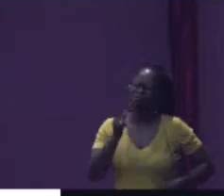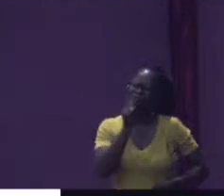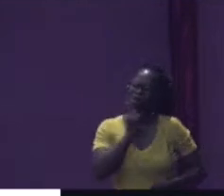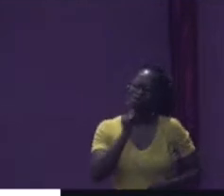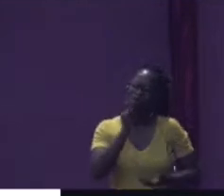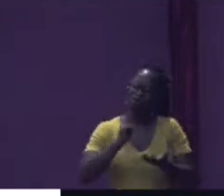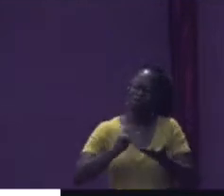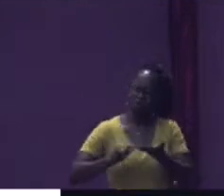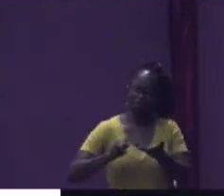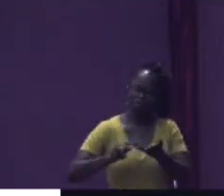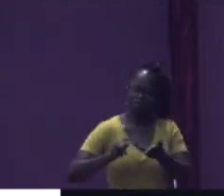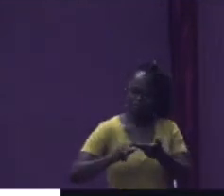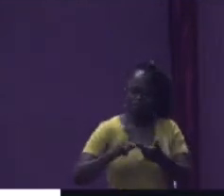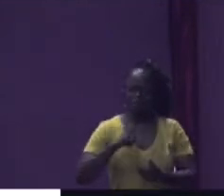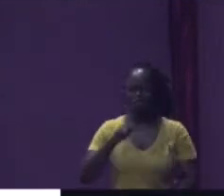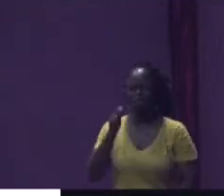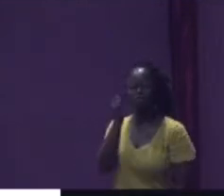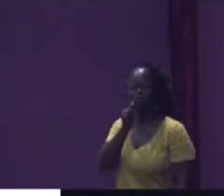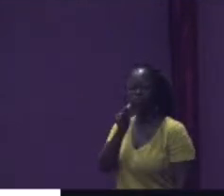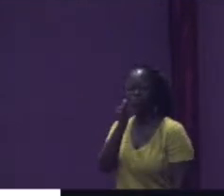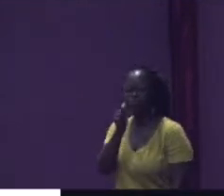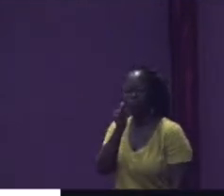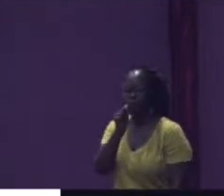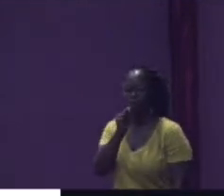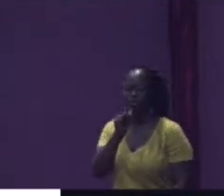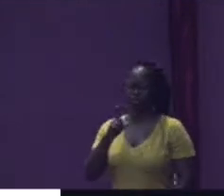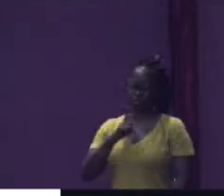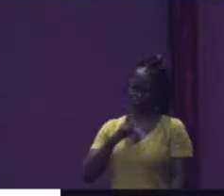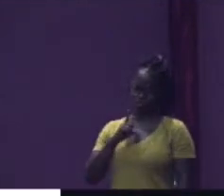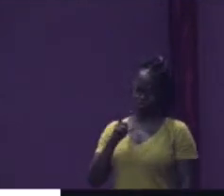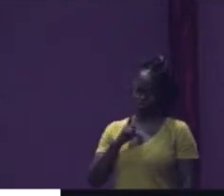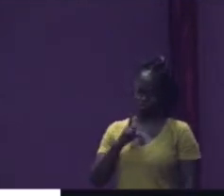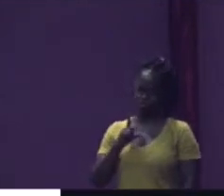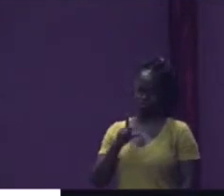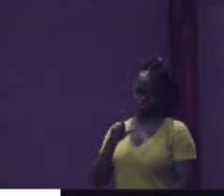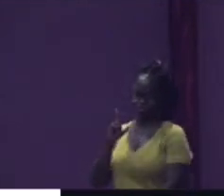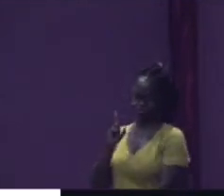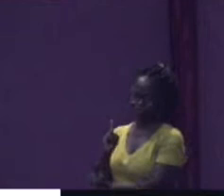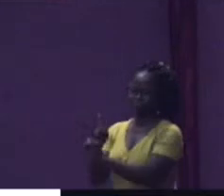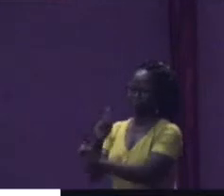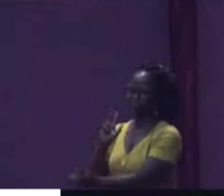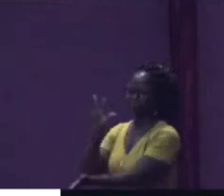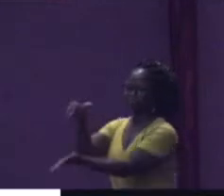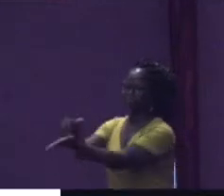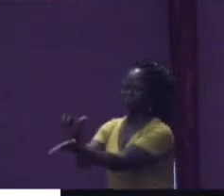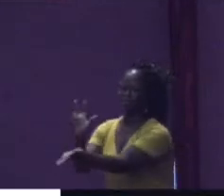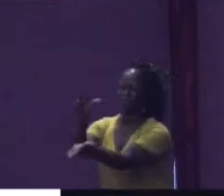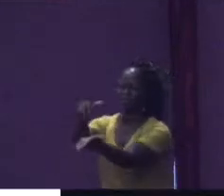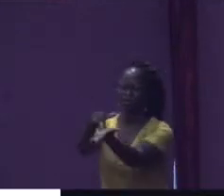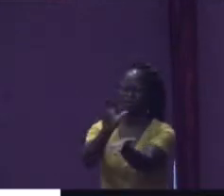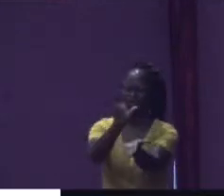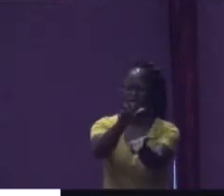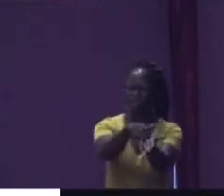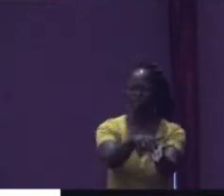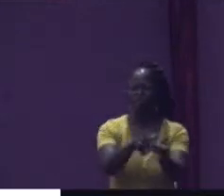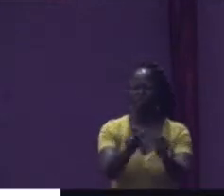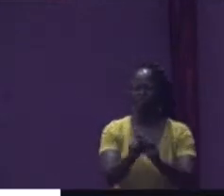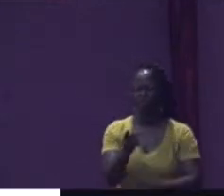women who had gone to the prenatal clinic, had been told that they had to have a